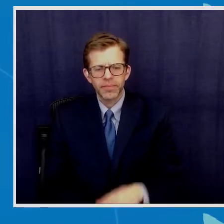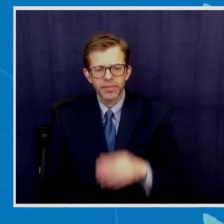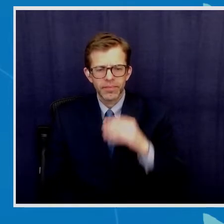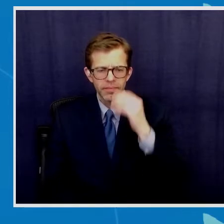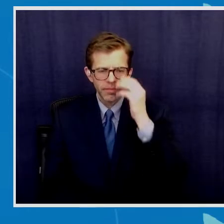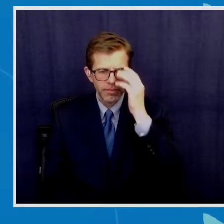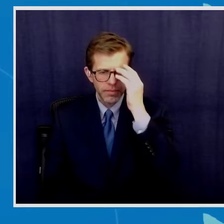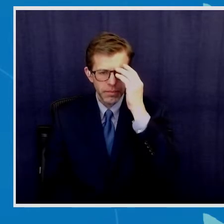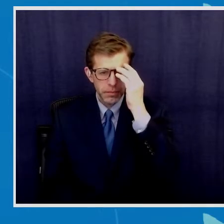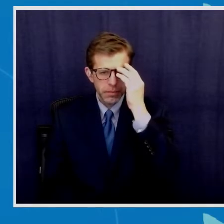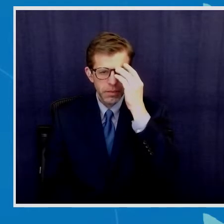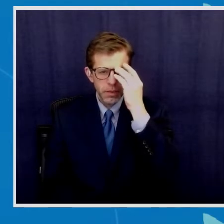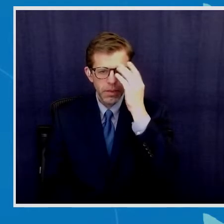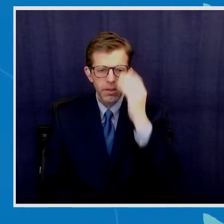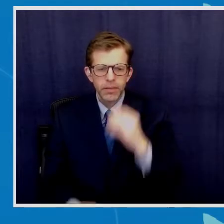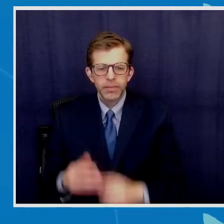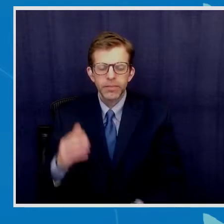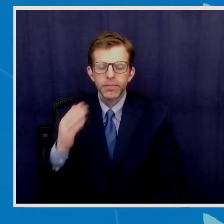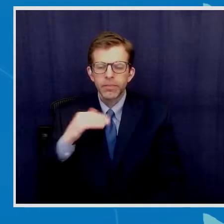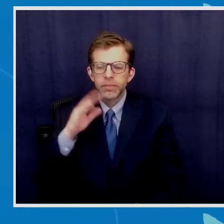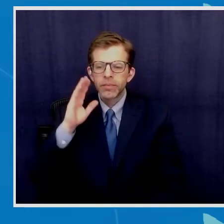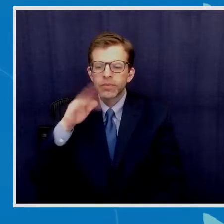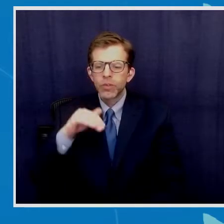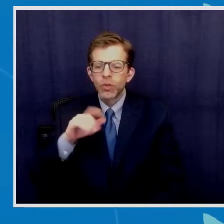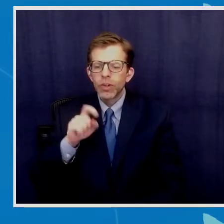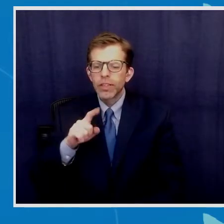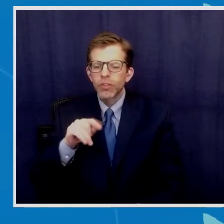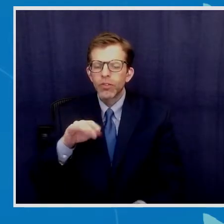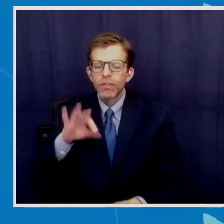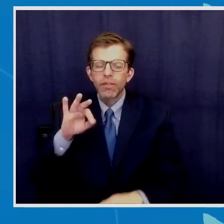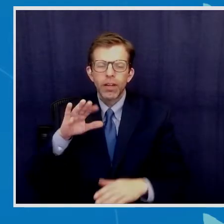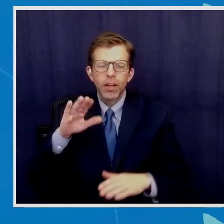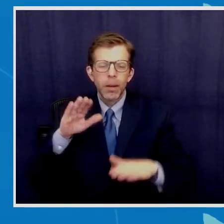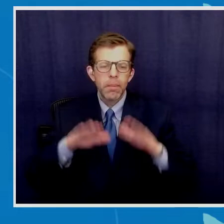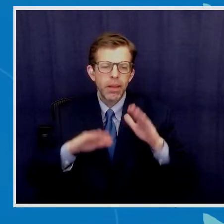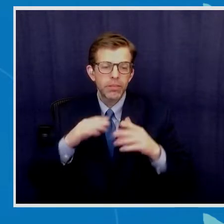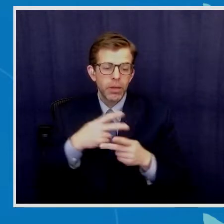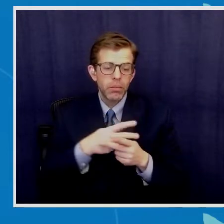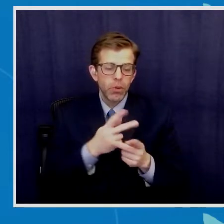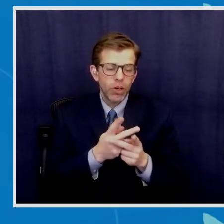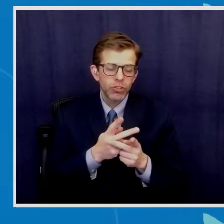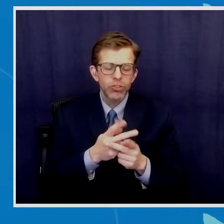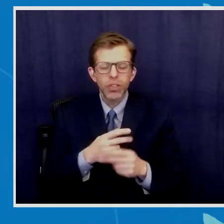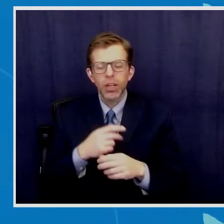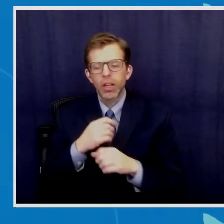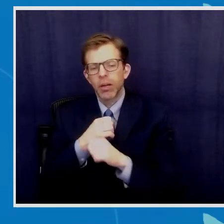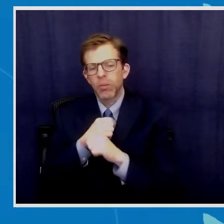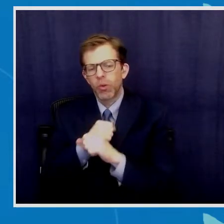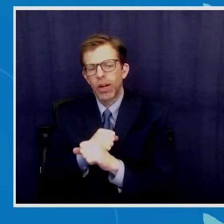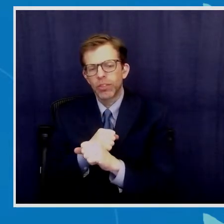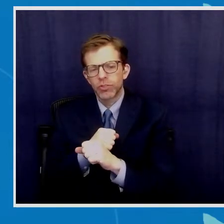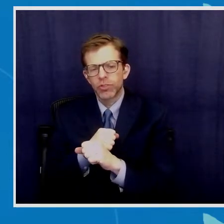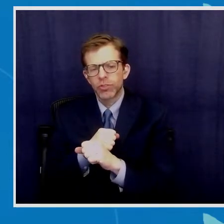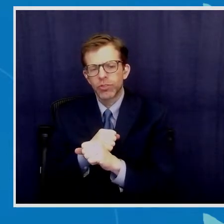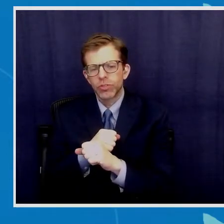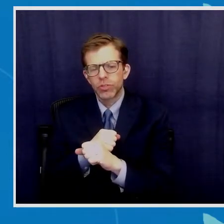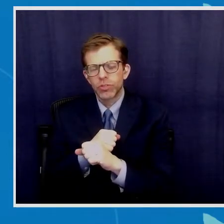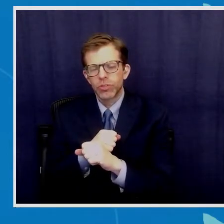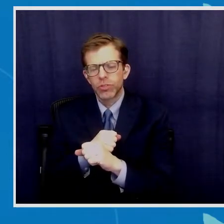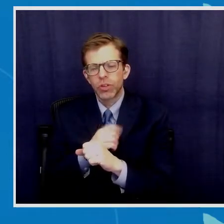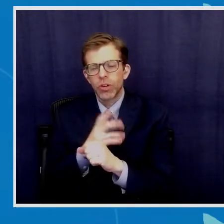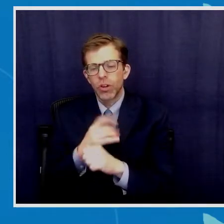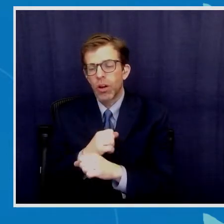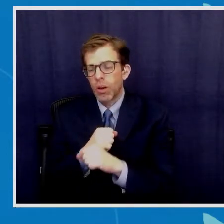And then we know that we need to find a balance between production and protection. So going to protection, and I